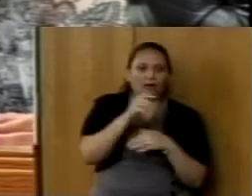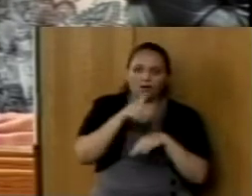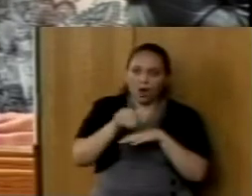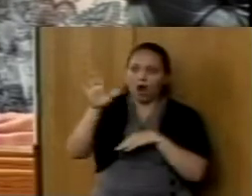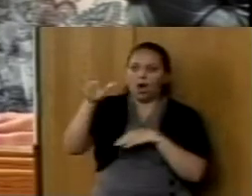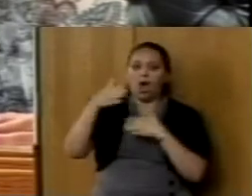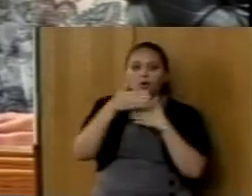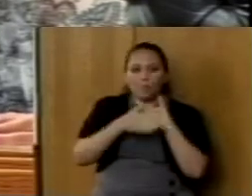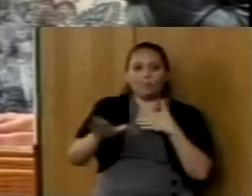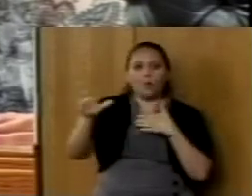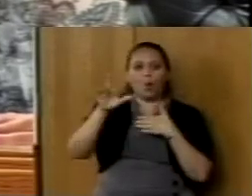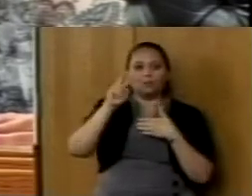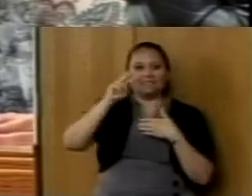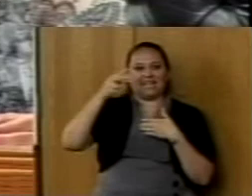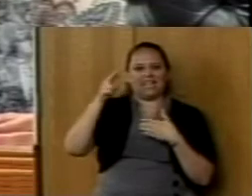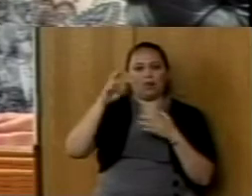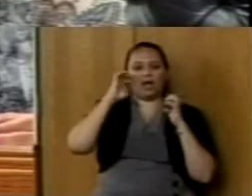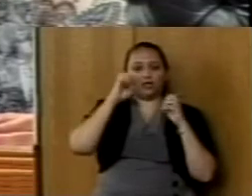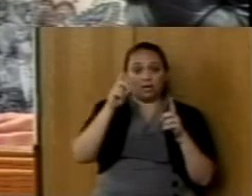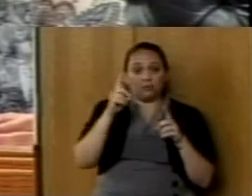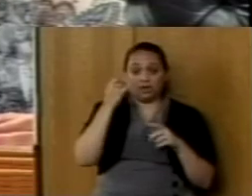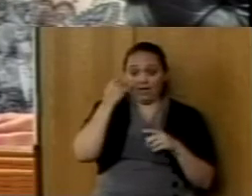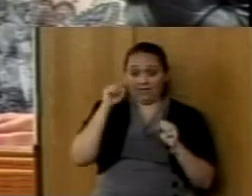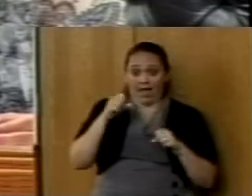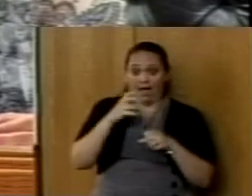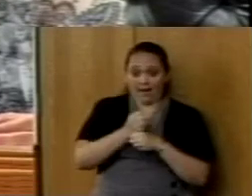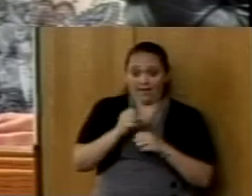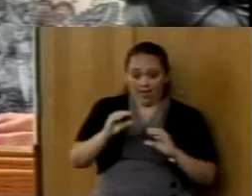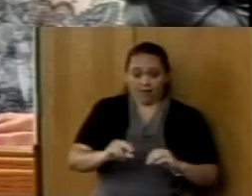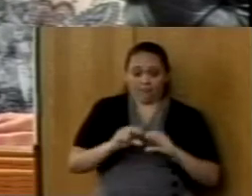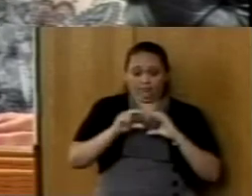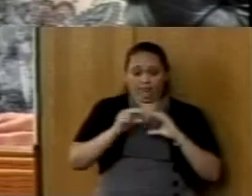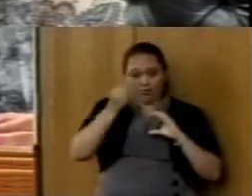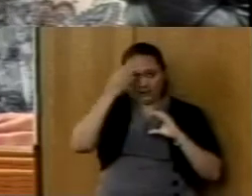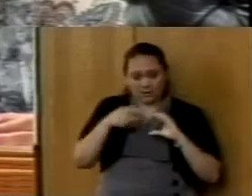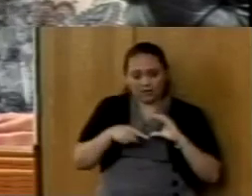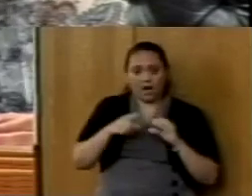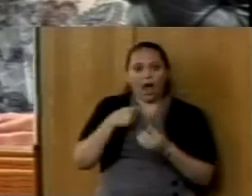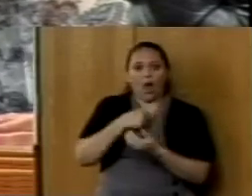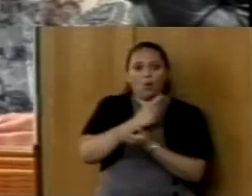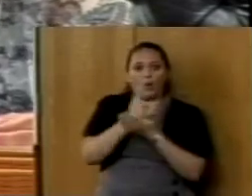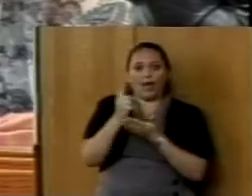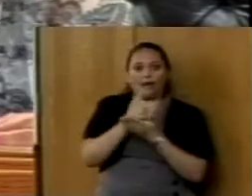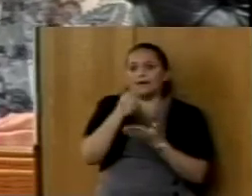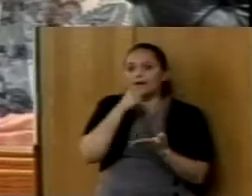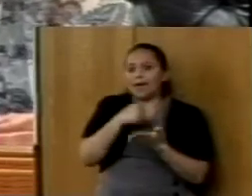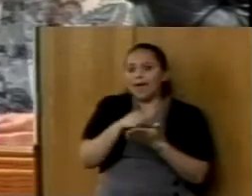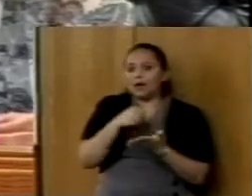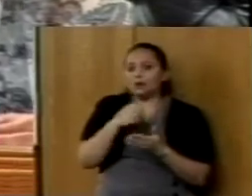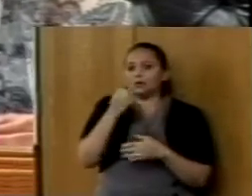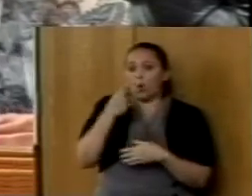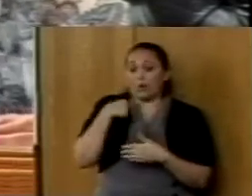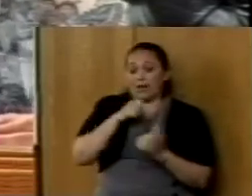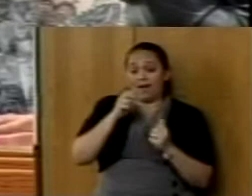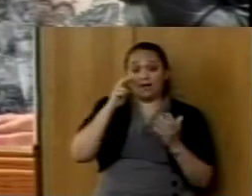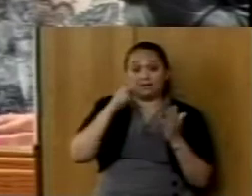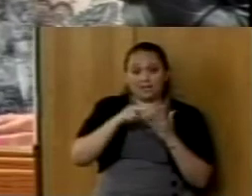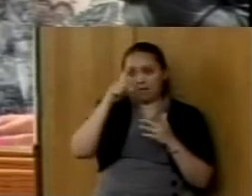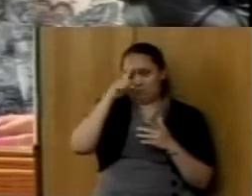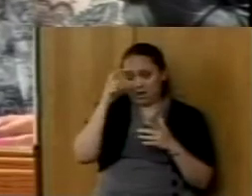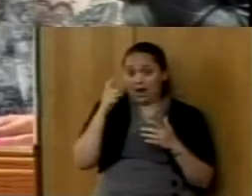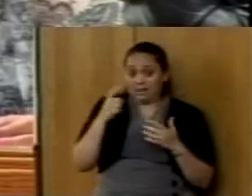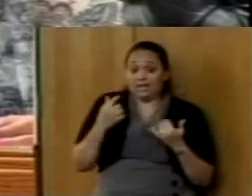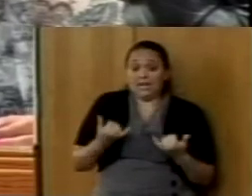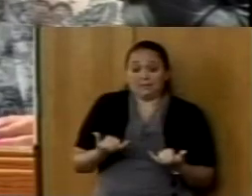education. So if we could get that somewhere in our packet or our weekly letter so that we can see, because it has been